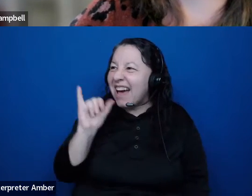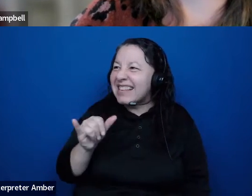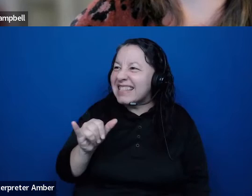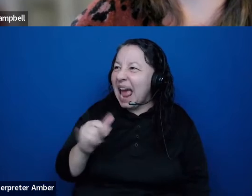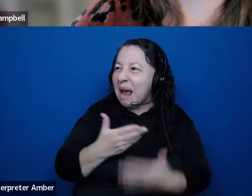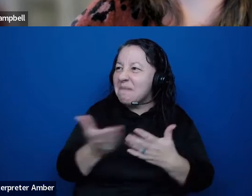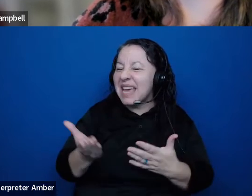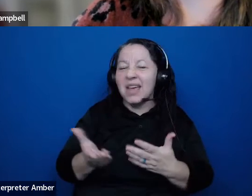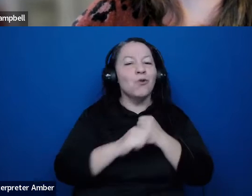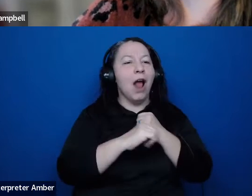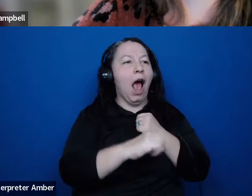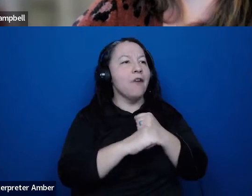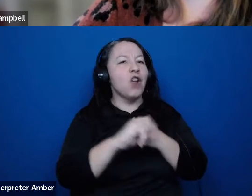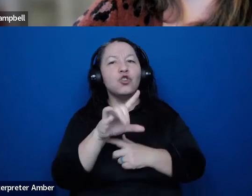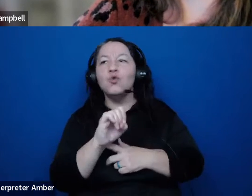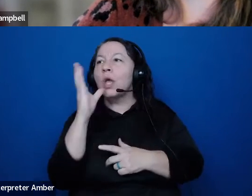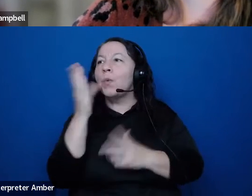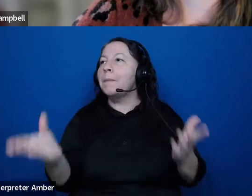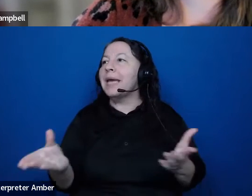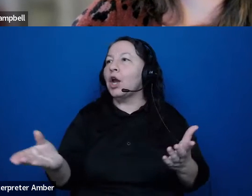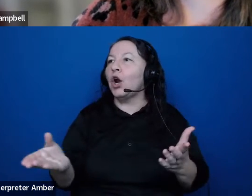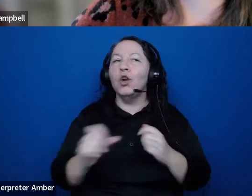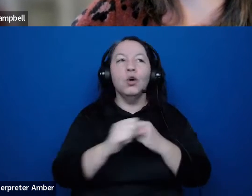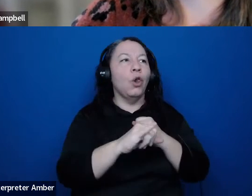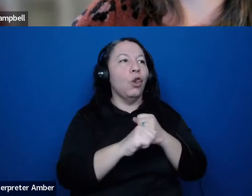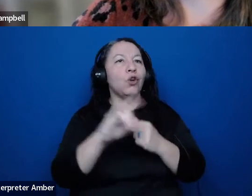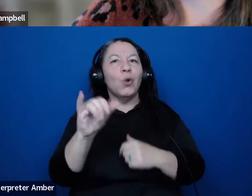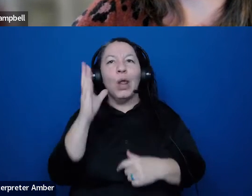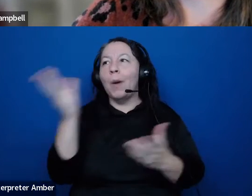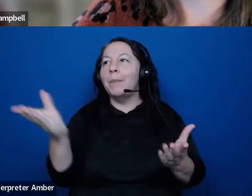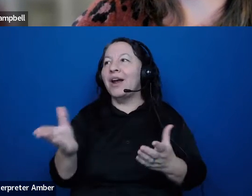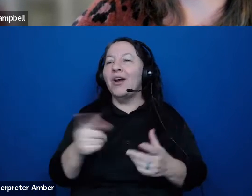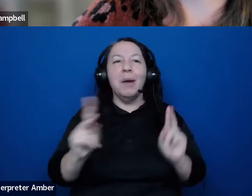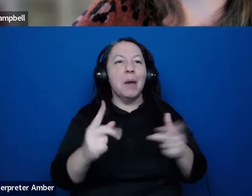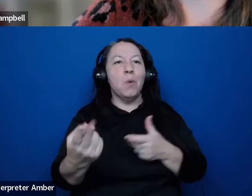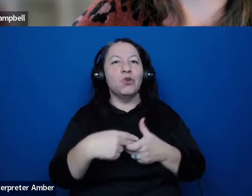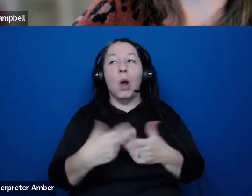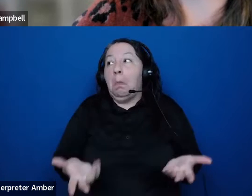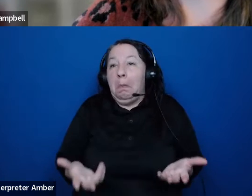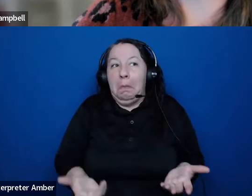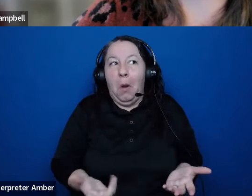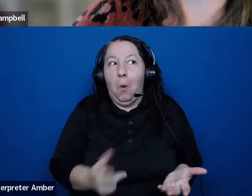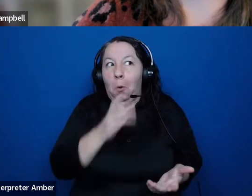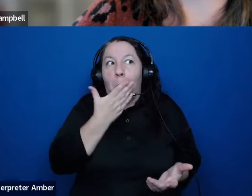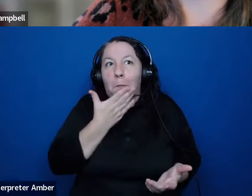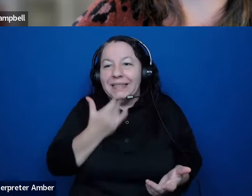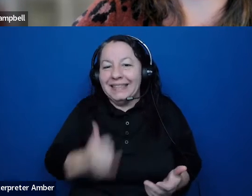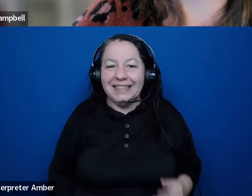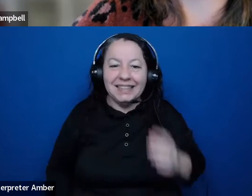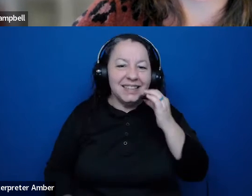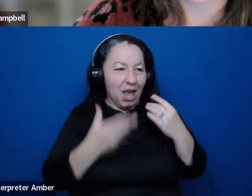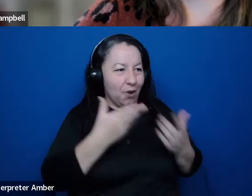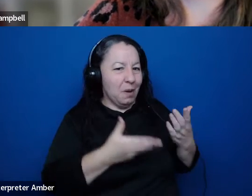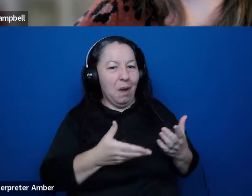to advertise that you're going to come each time, Julie, whether you can or not, and then people will join us. It was probably Director